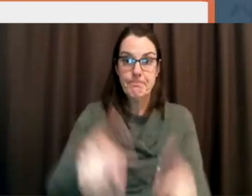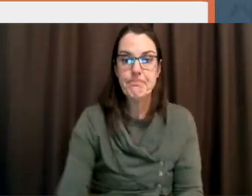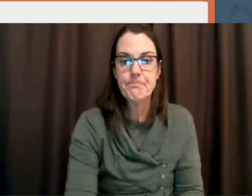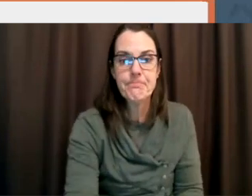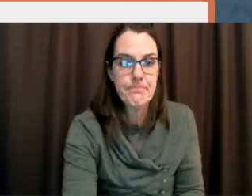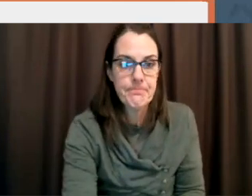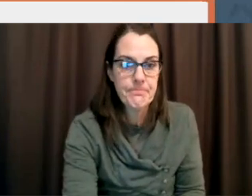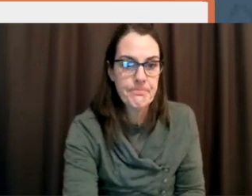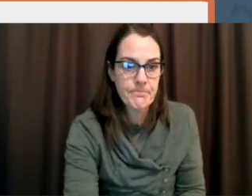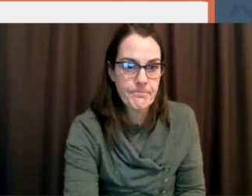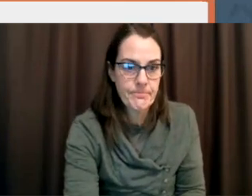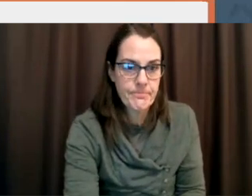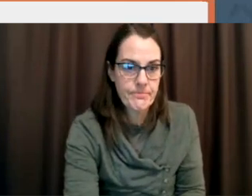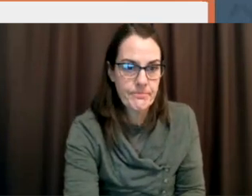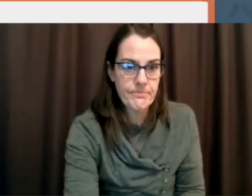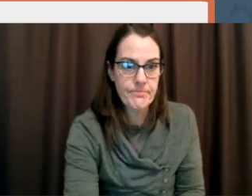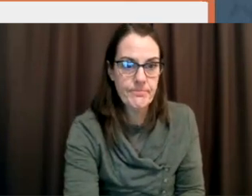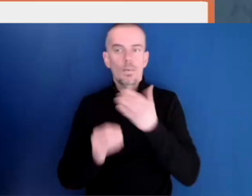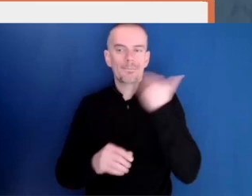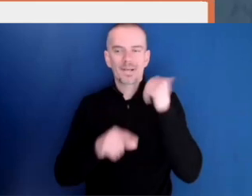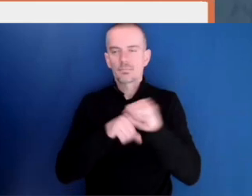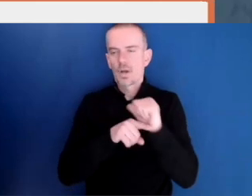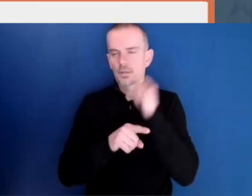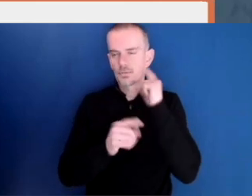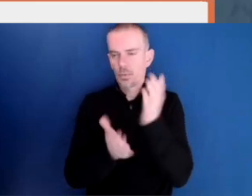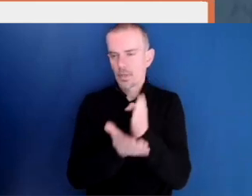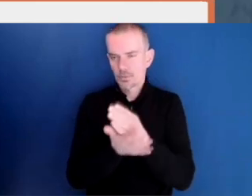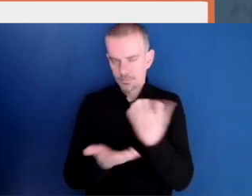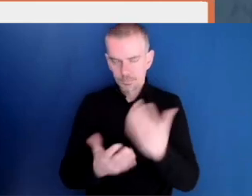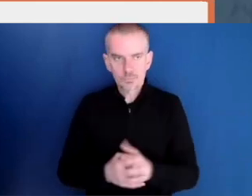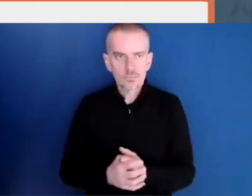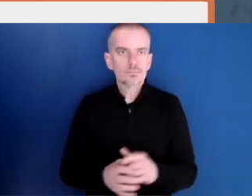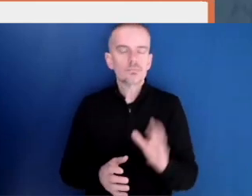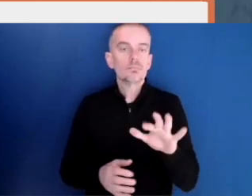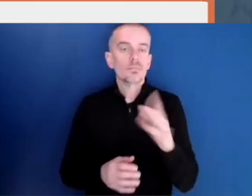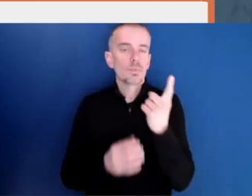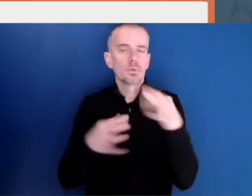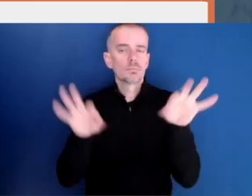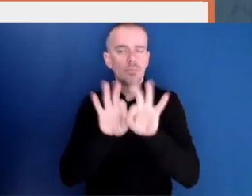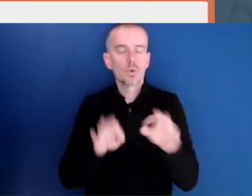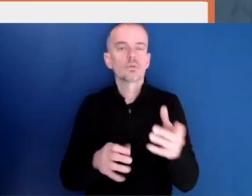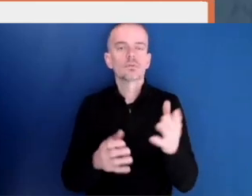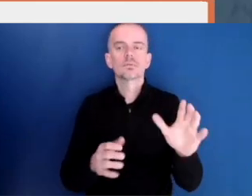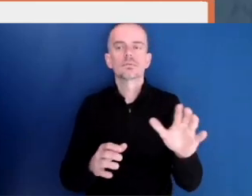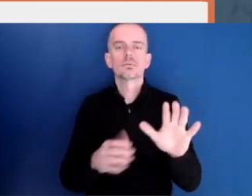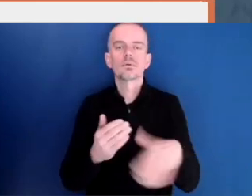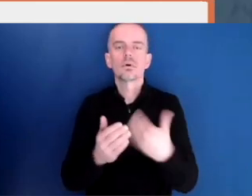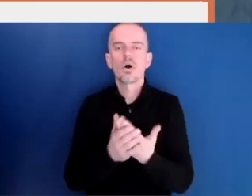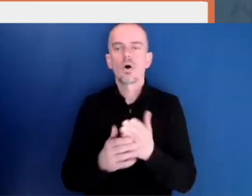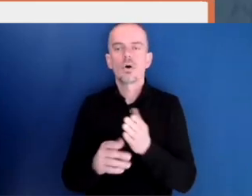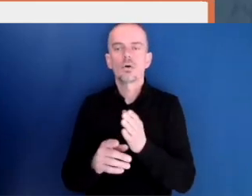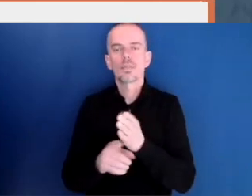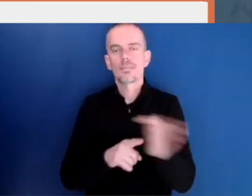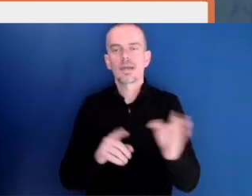Okay, more best practices for budgeting. So one big thing is to seek input from all of your major departments.